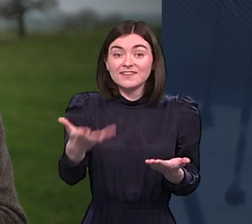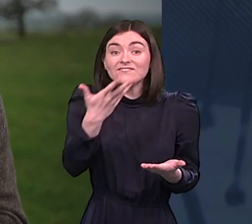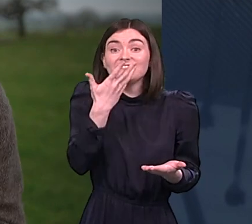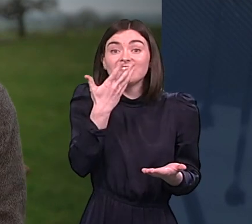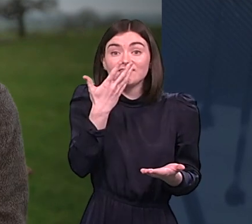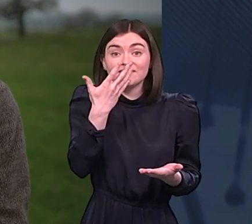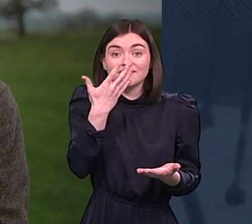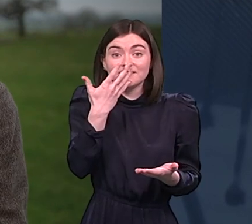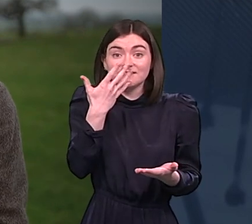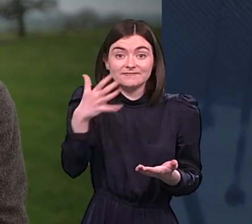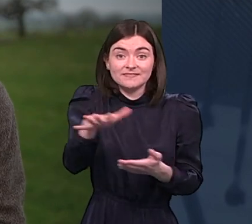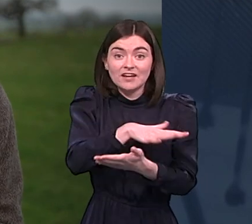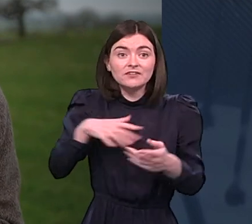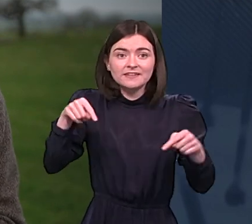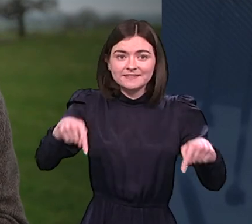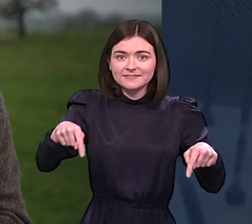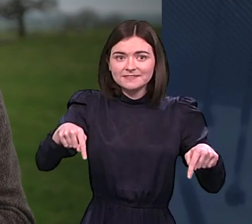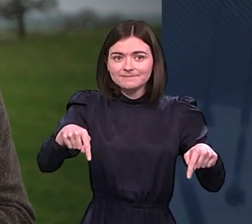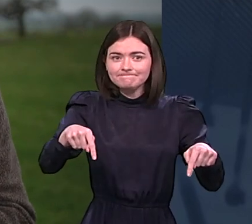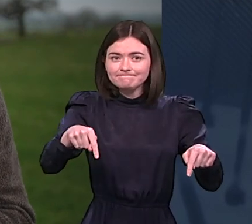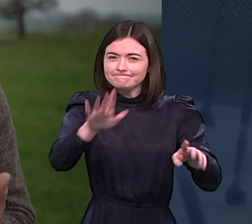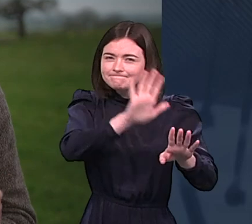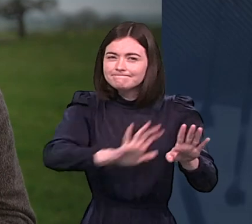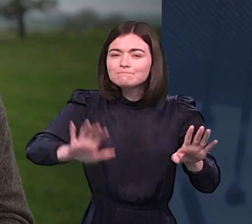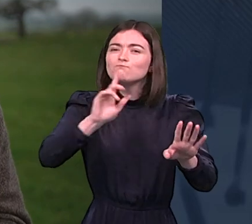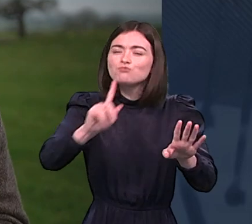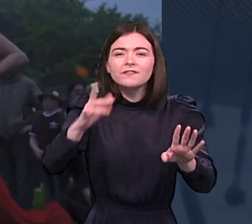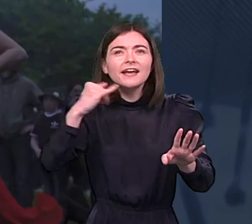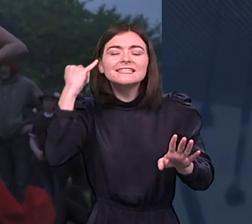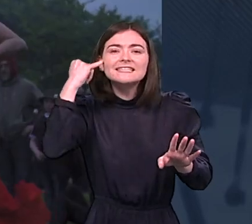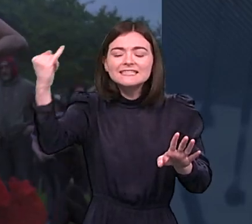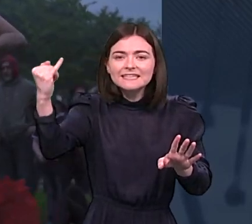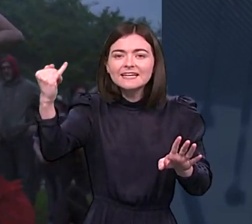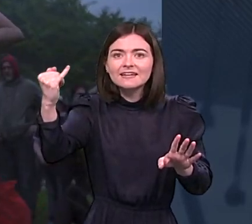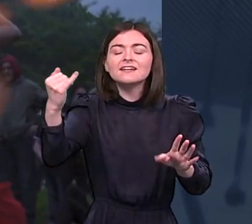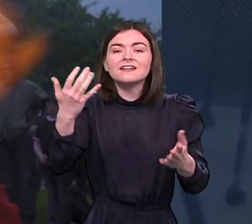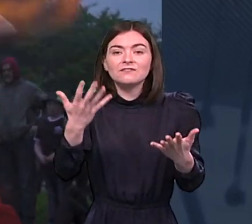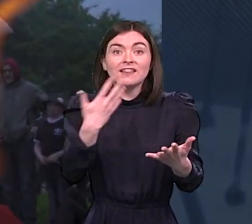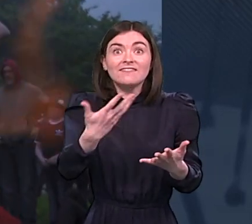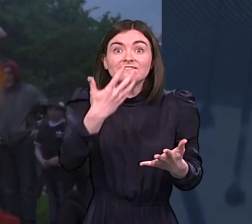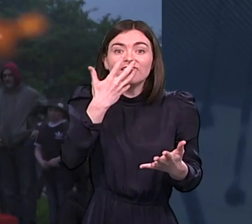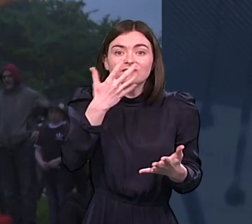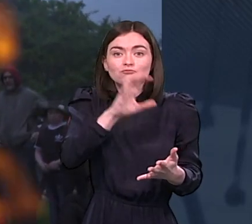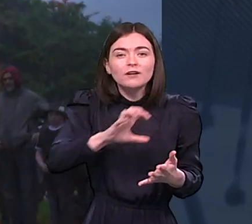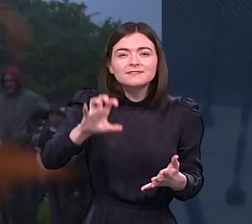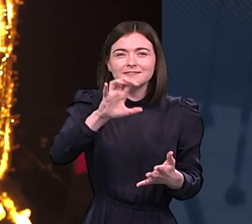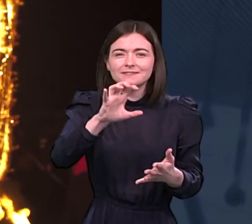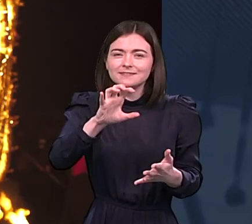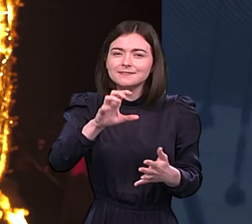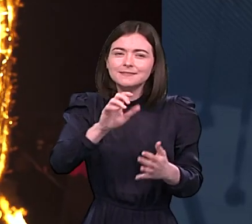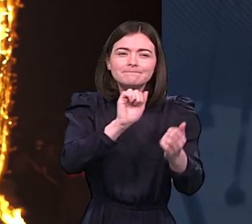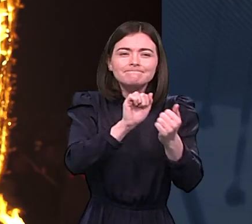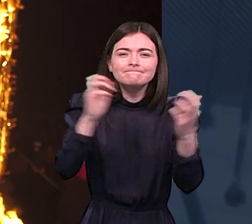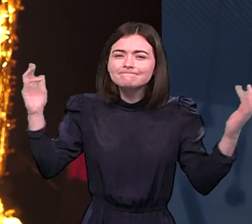is, well, it's this physical province of Midda. But the whole idea of the fifth province was that it's this meeting place